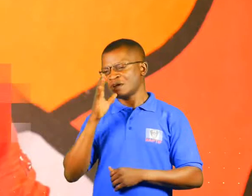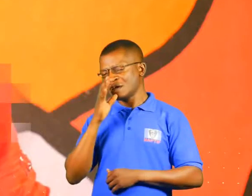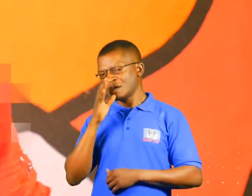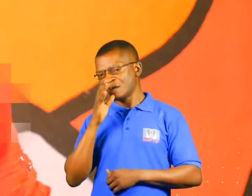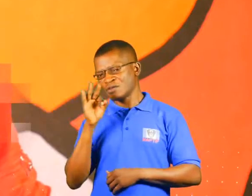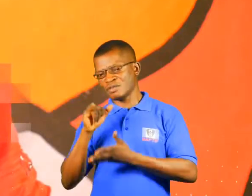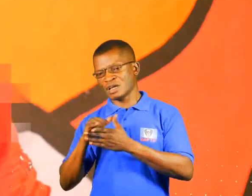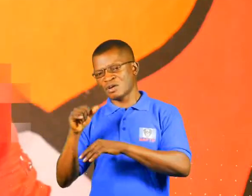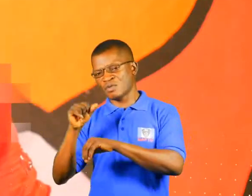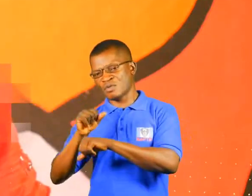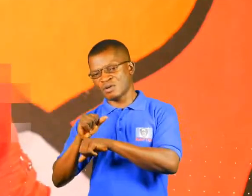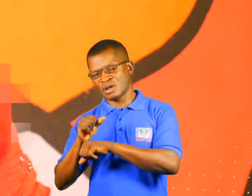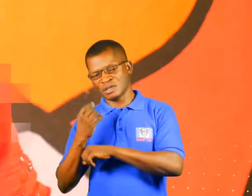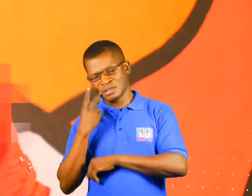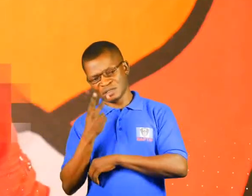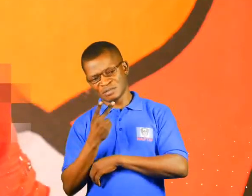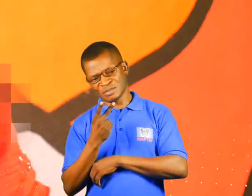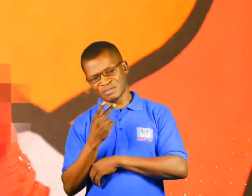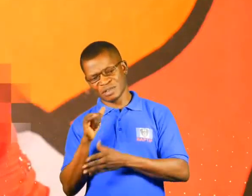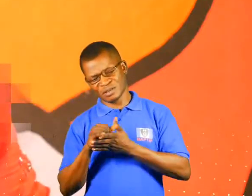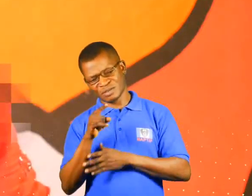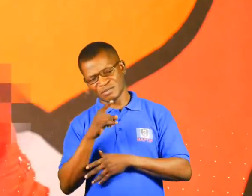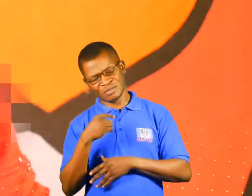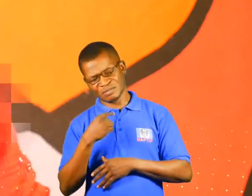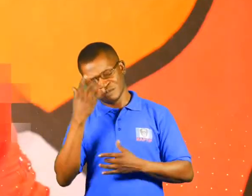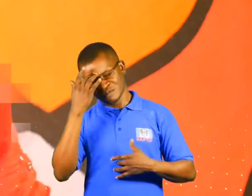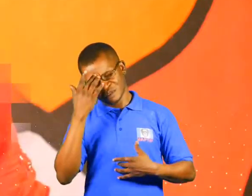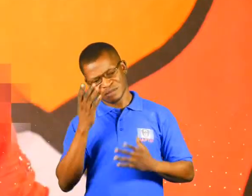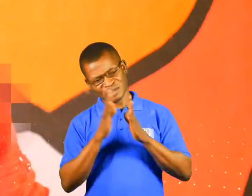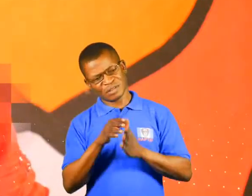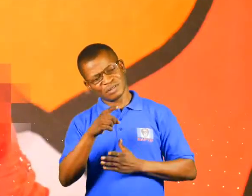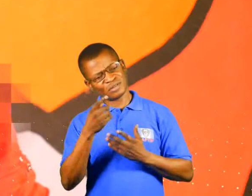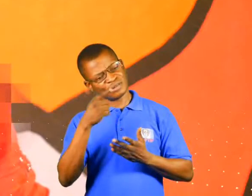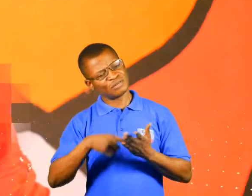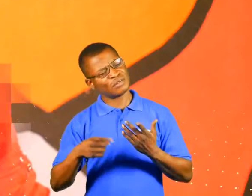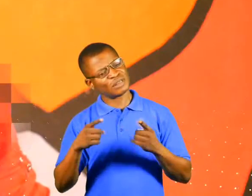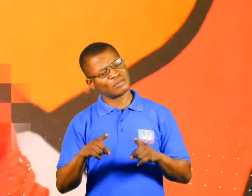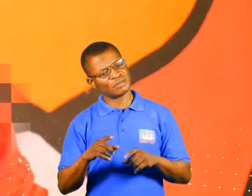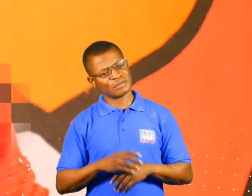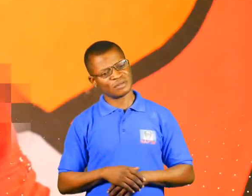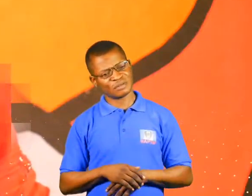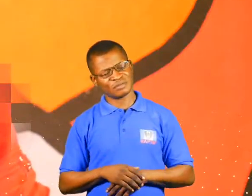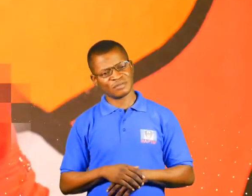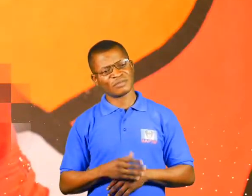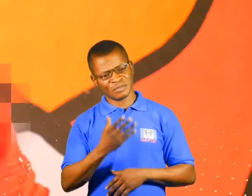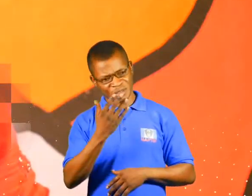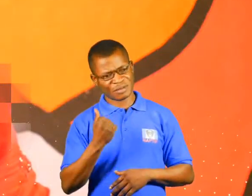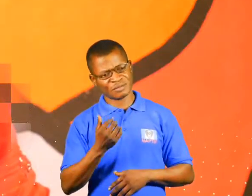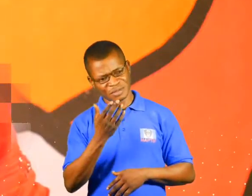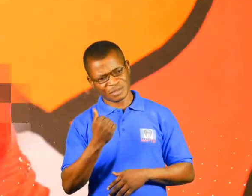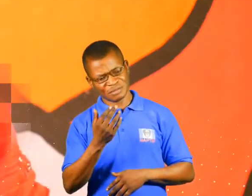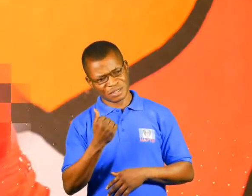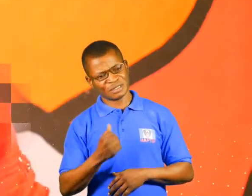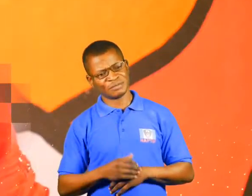his madam now saw me. I was working, limping. I was not working very well. So she asked me what happened. I told her nothing. She called me that I